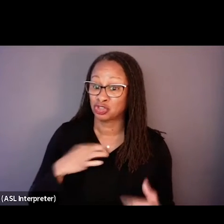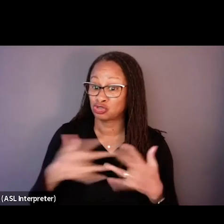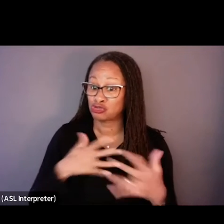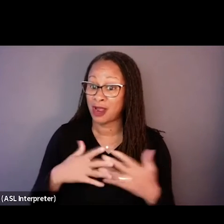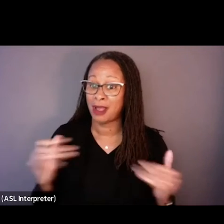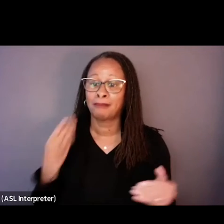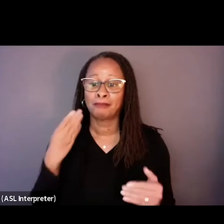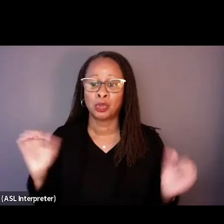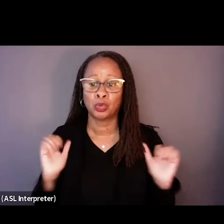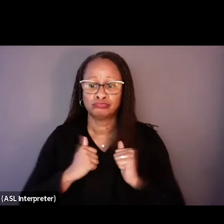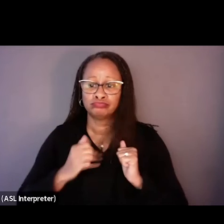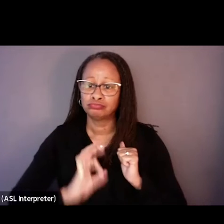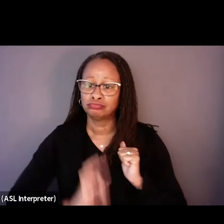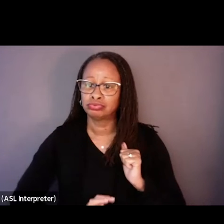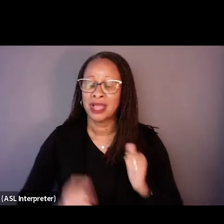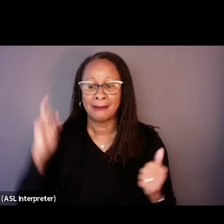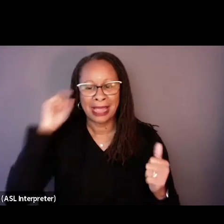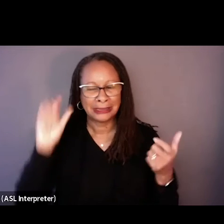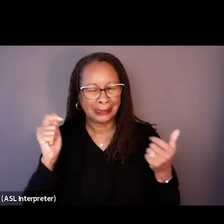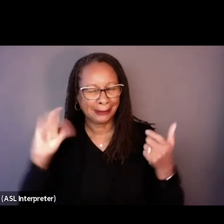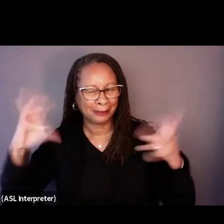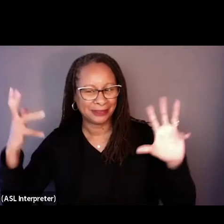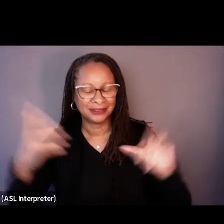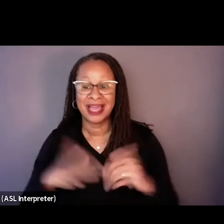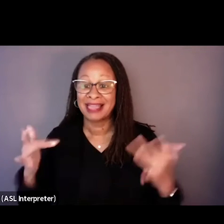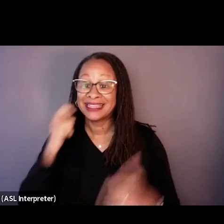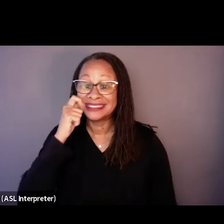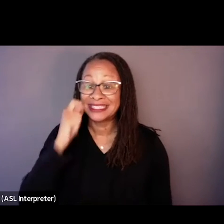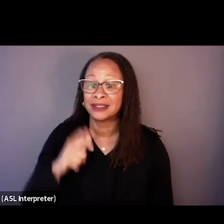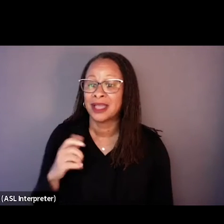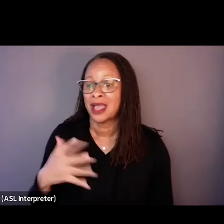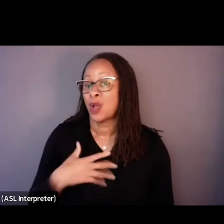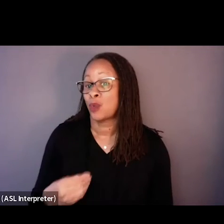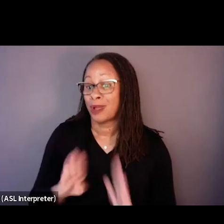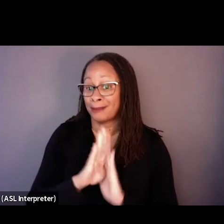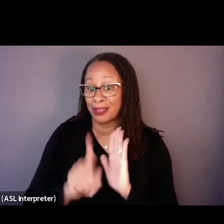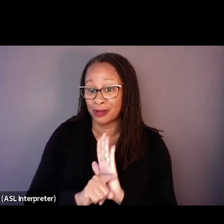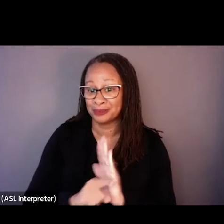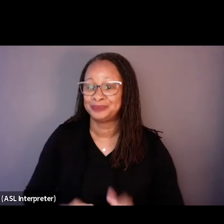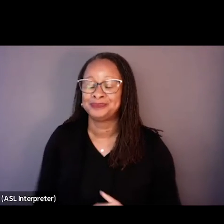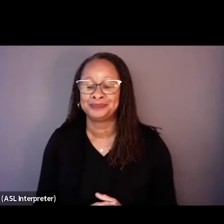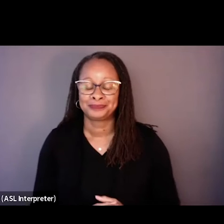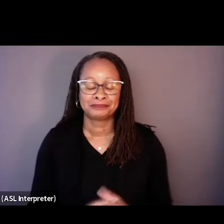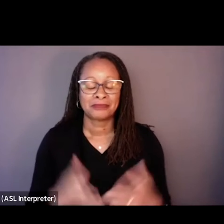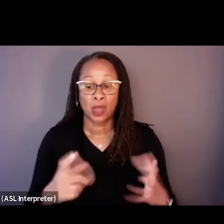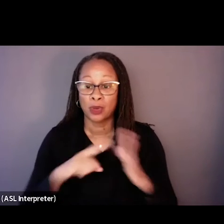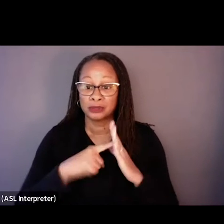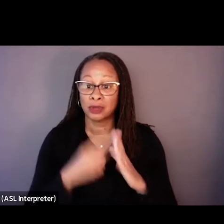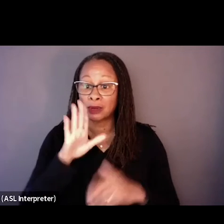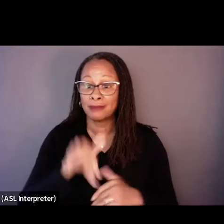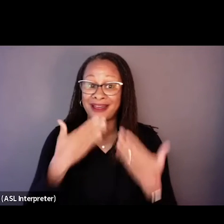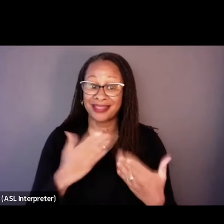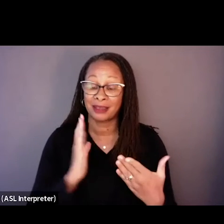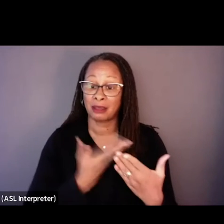blue button-up, semi-messy hair, light skin, and a white backdrop. I want to start by thanking